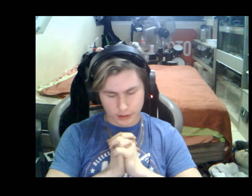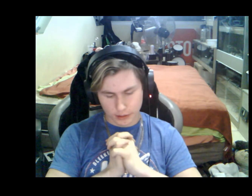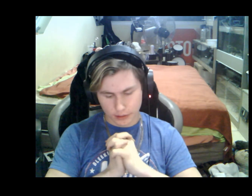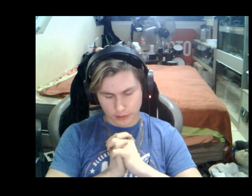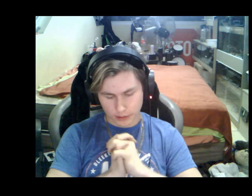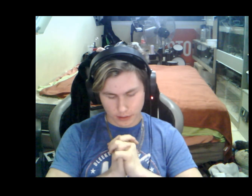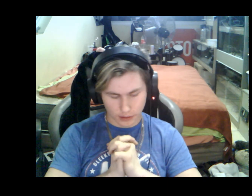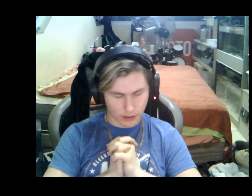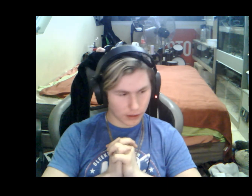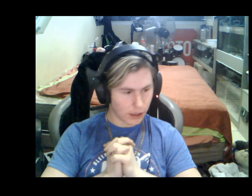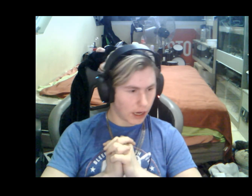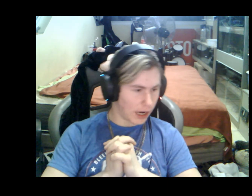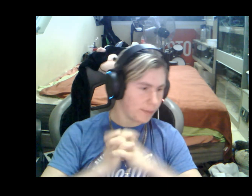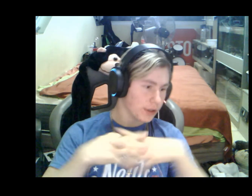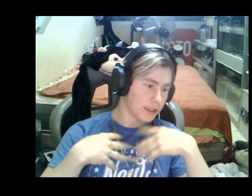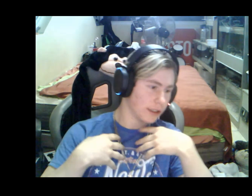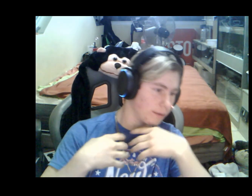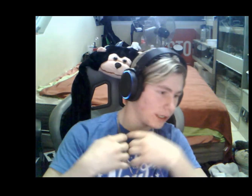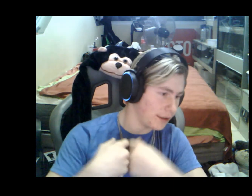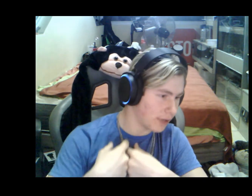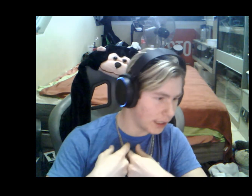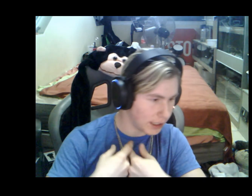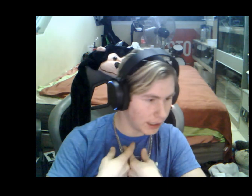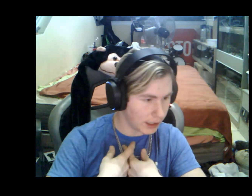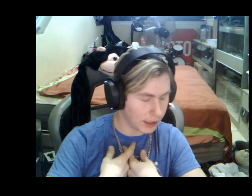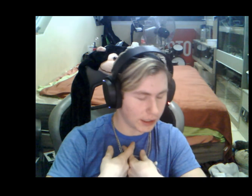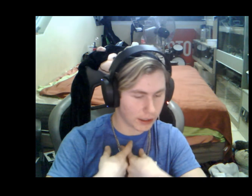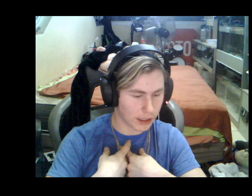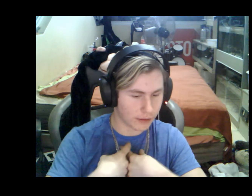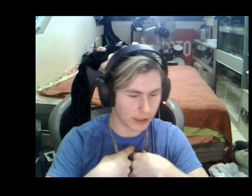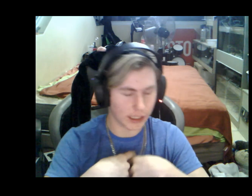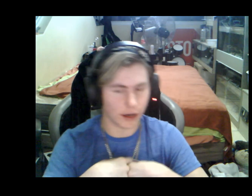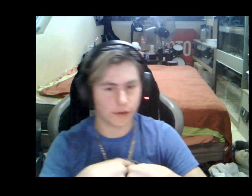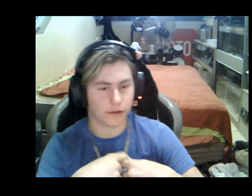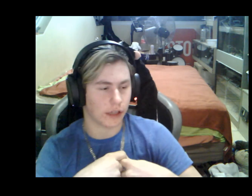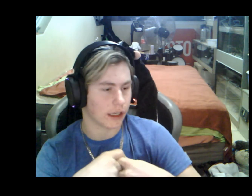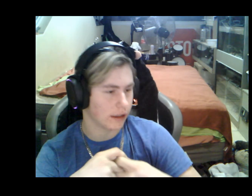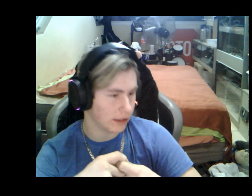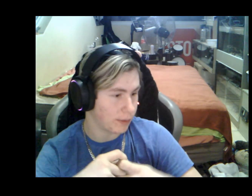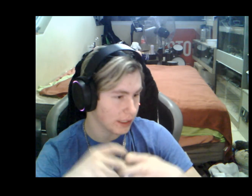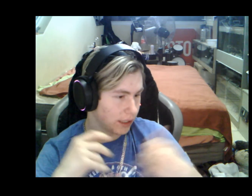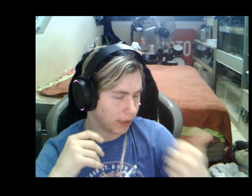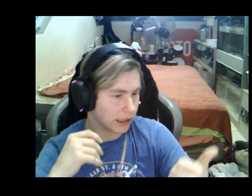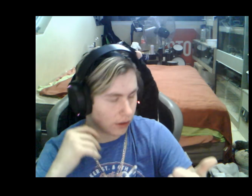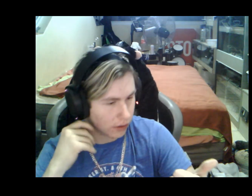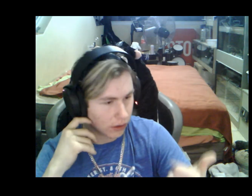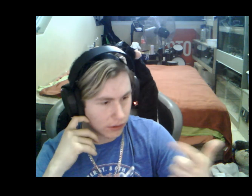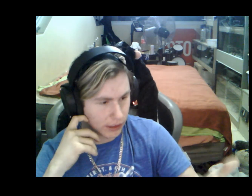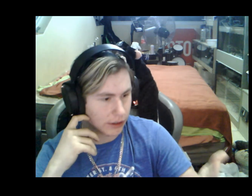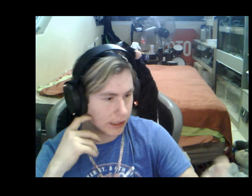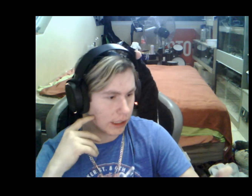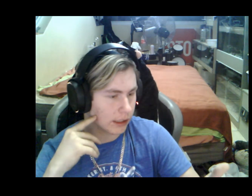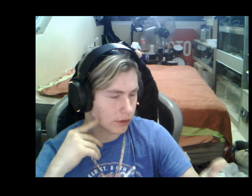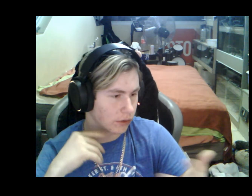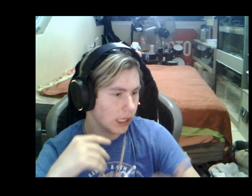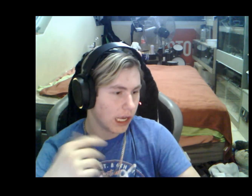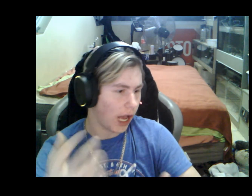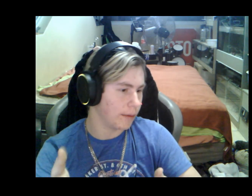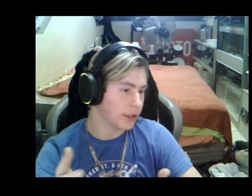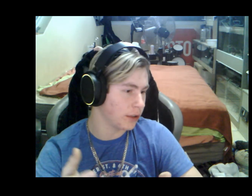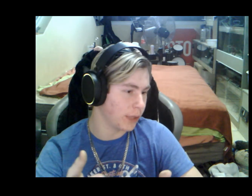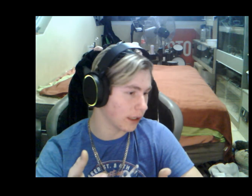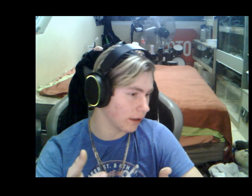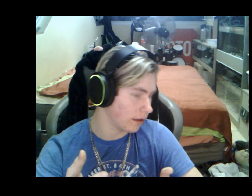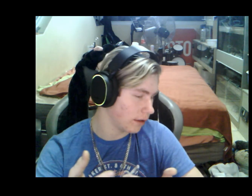But yeah, I personally don't believe that he covered enough, like especially about the alcohol, cigarettes, and school.